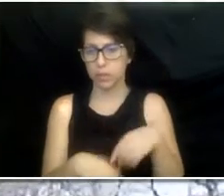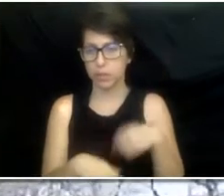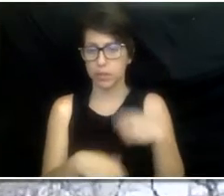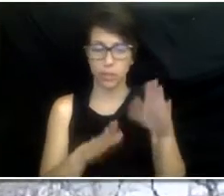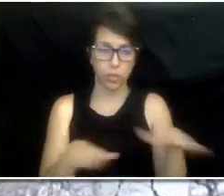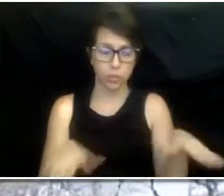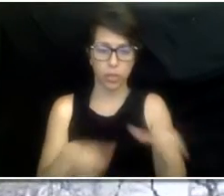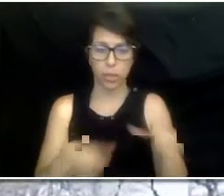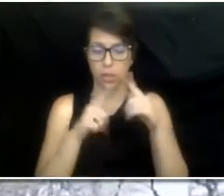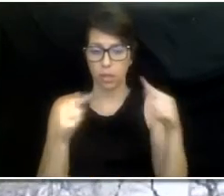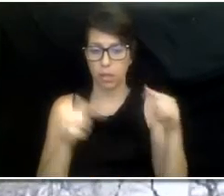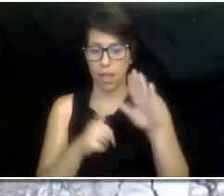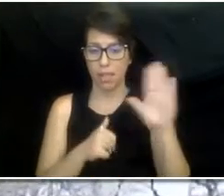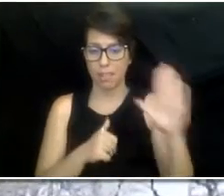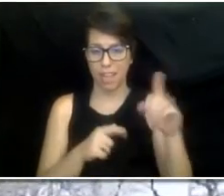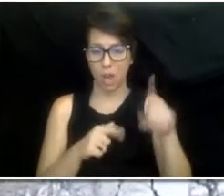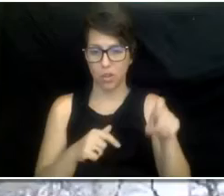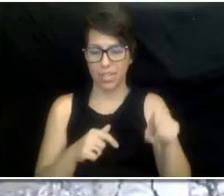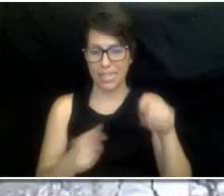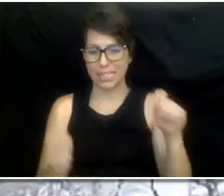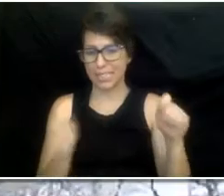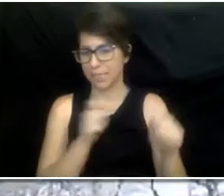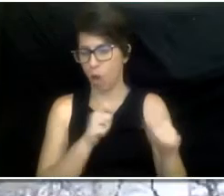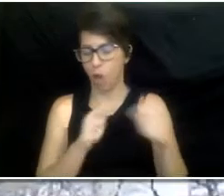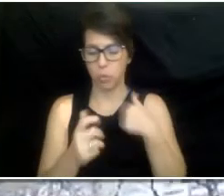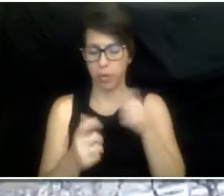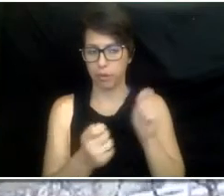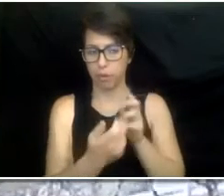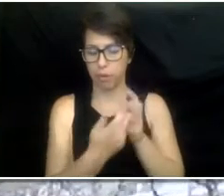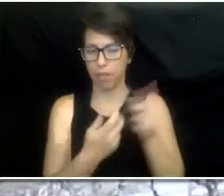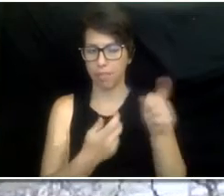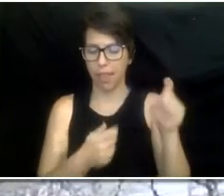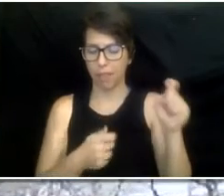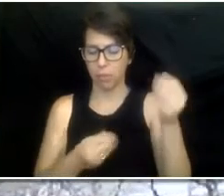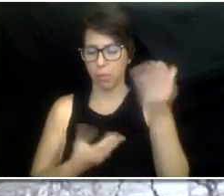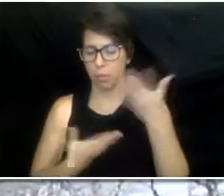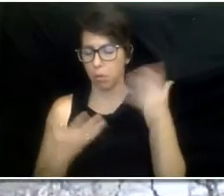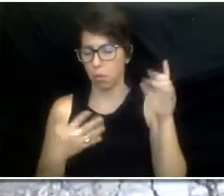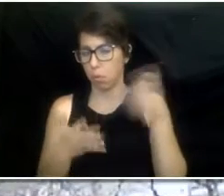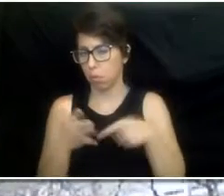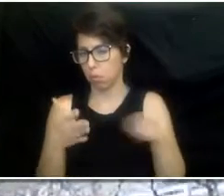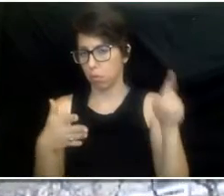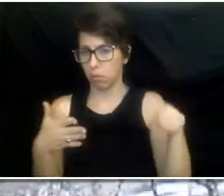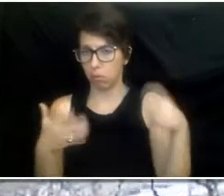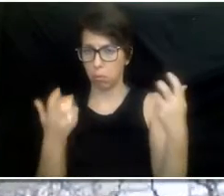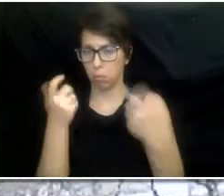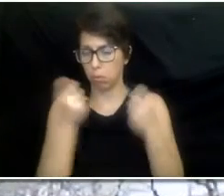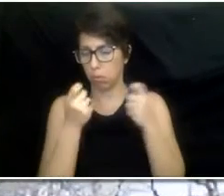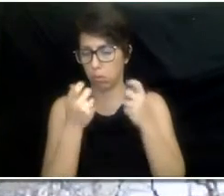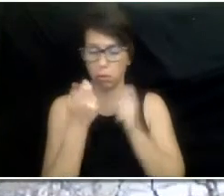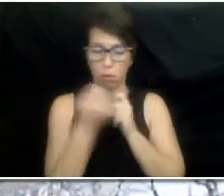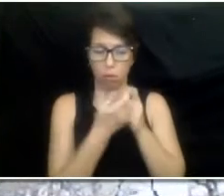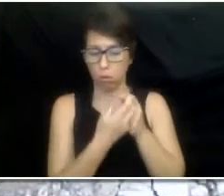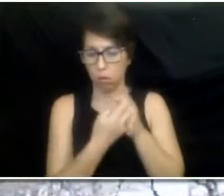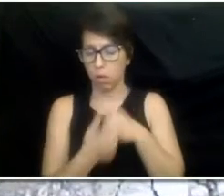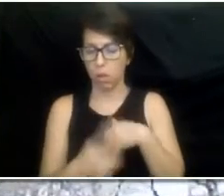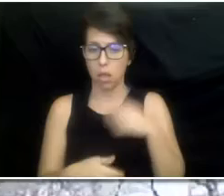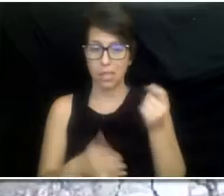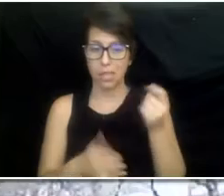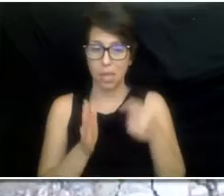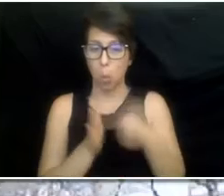is a client centered trauma inform model now um we check in as survivors determine that they need